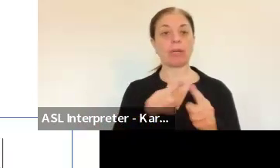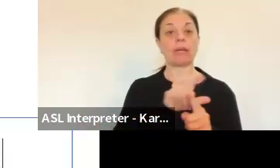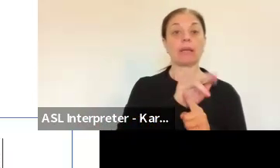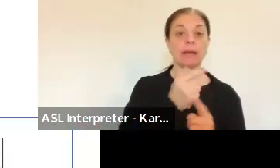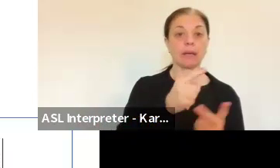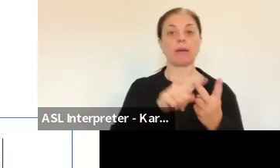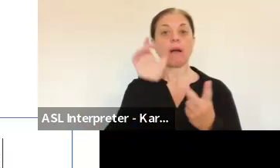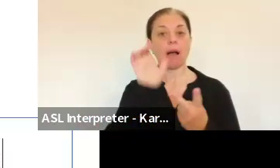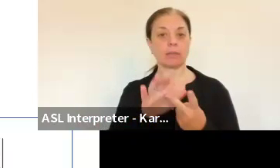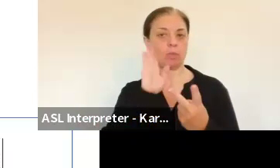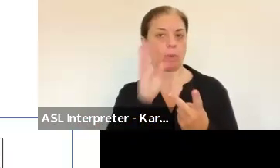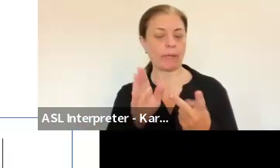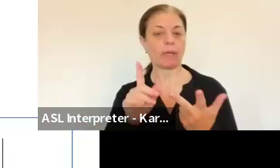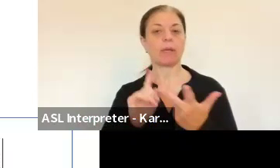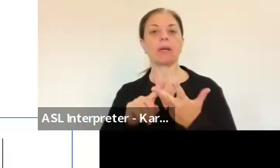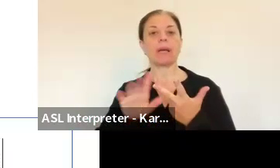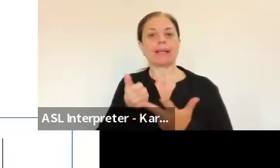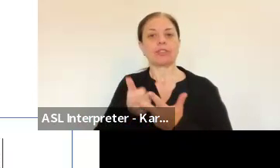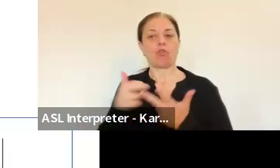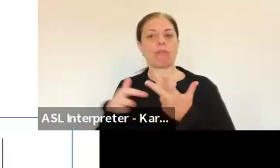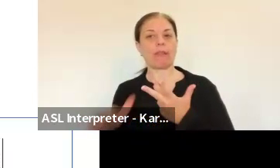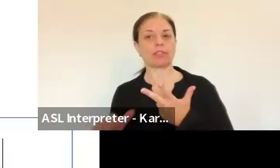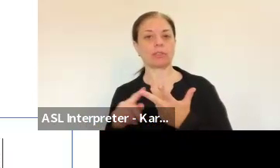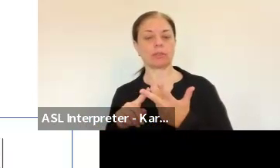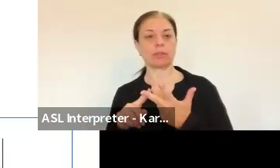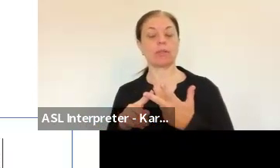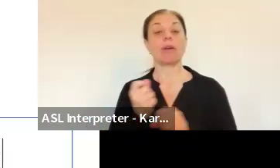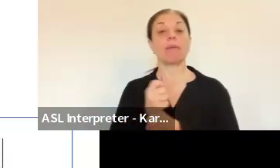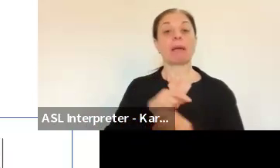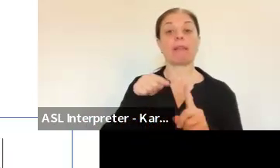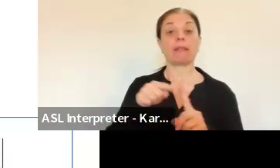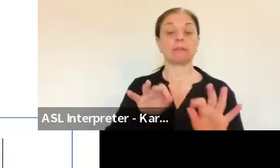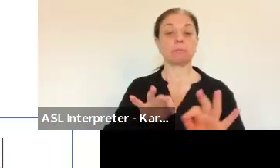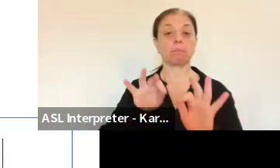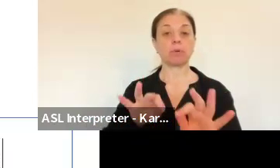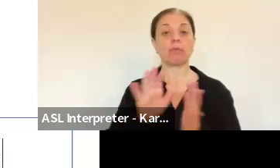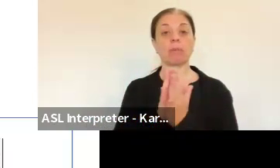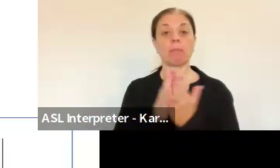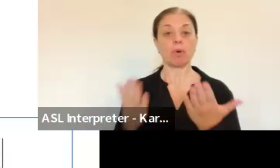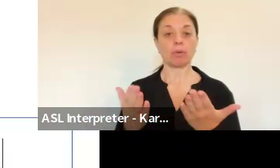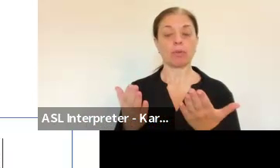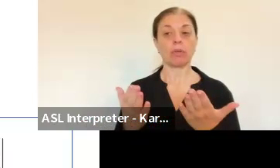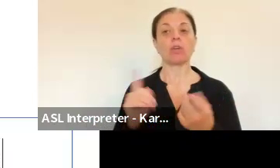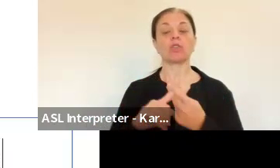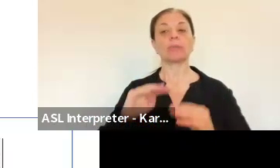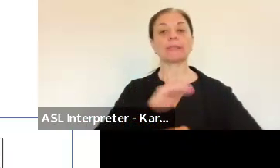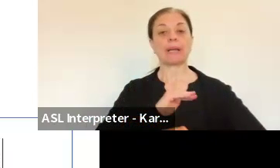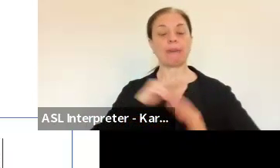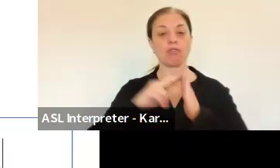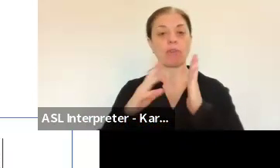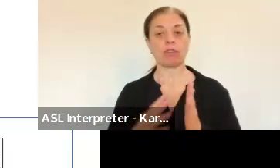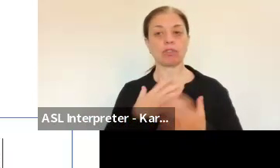her husband-to-be, and his own reflection, making this the perfect book to satisfy